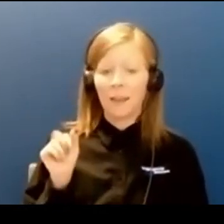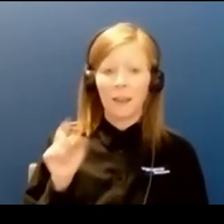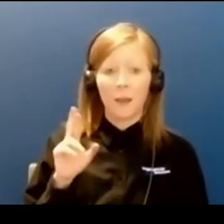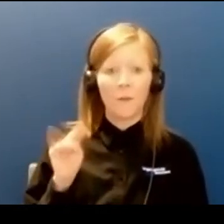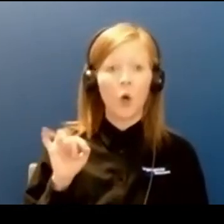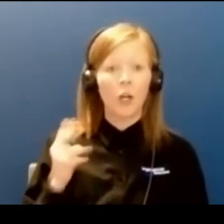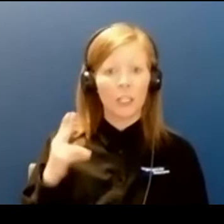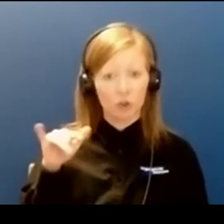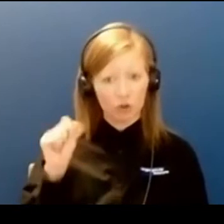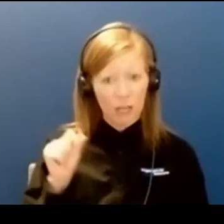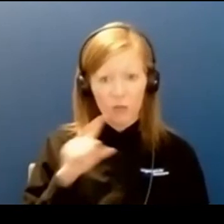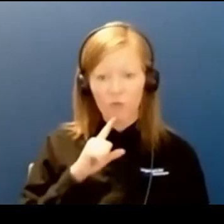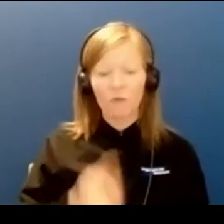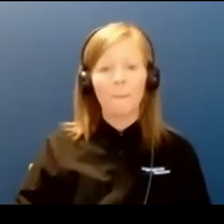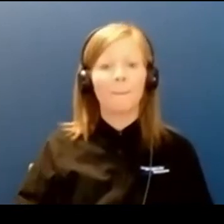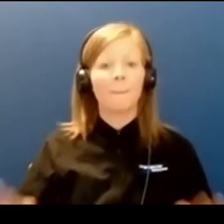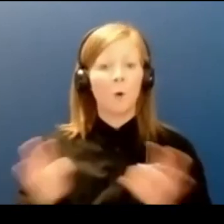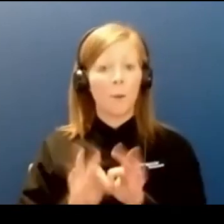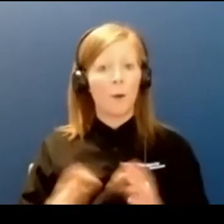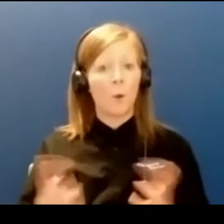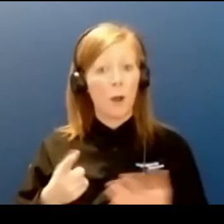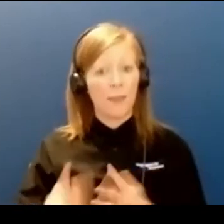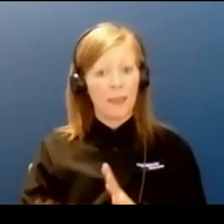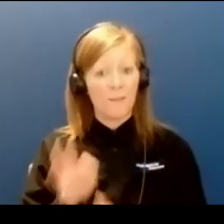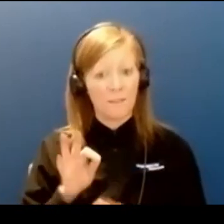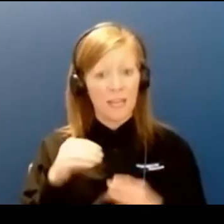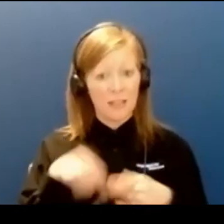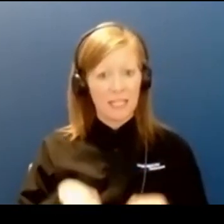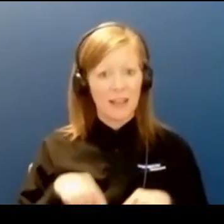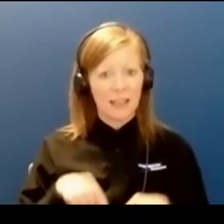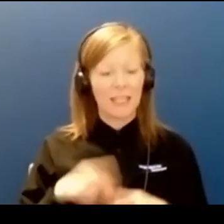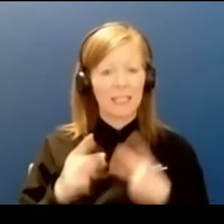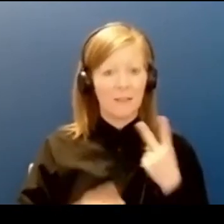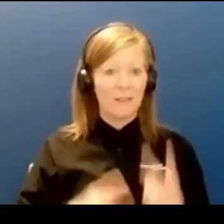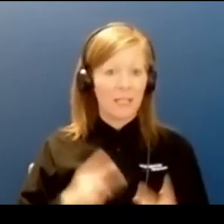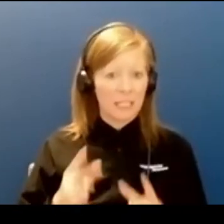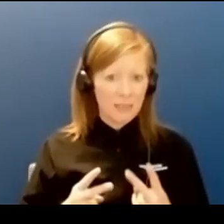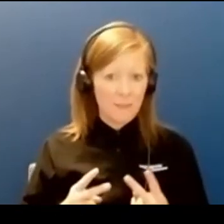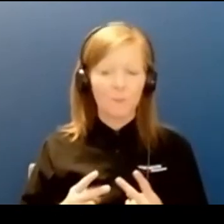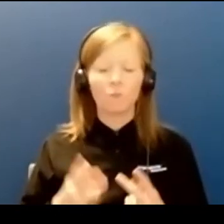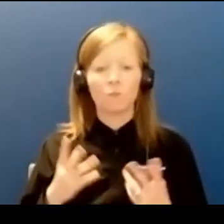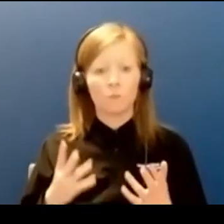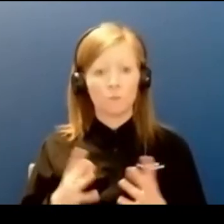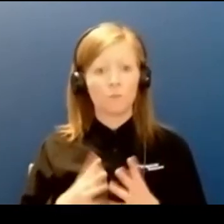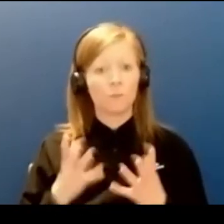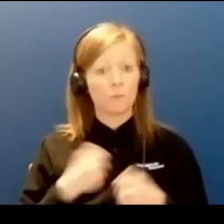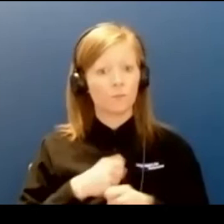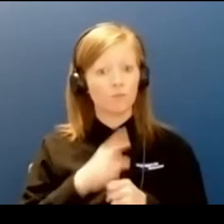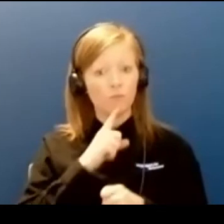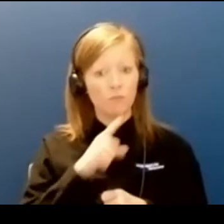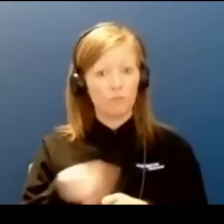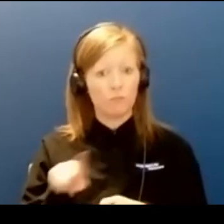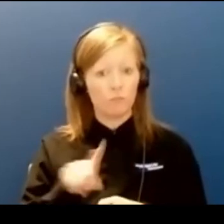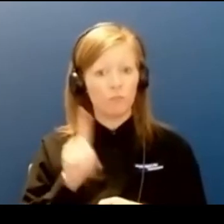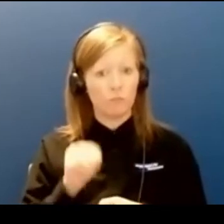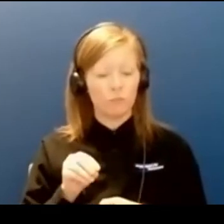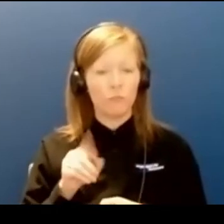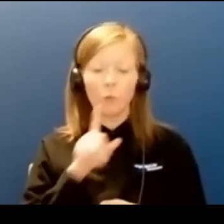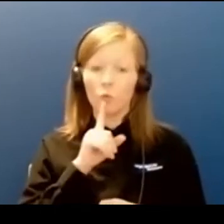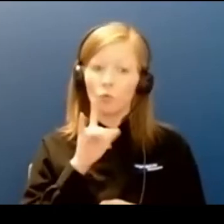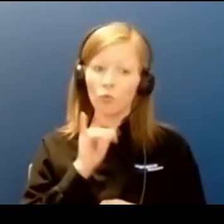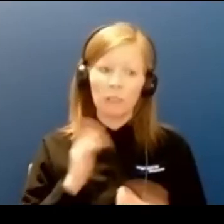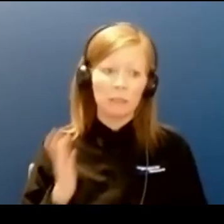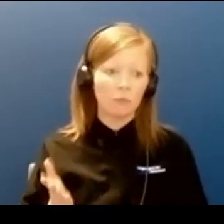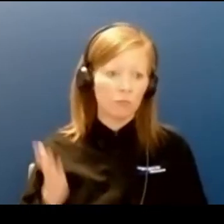and what they find during these visits is really what you want to make sure you do. So we highly